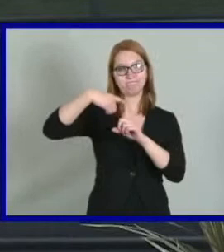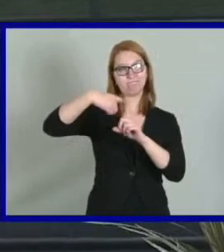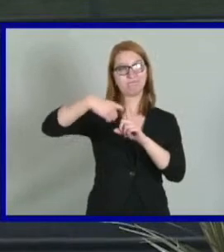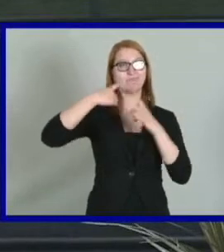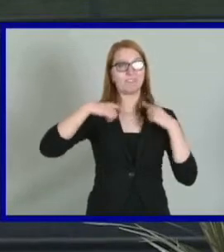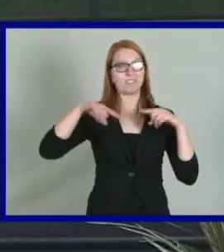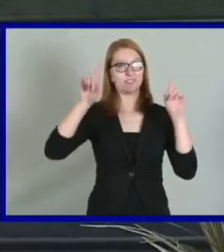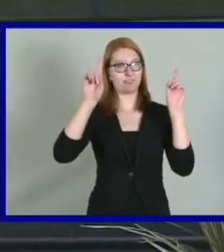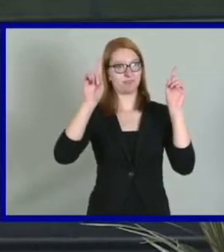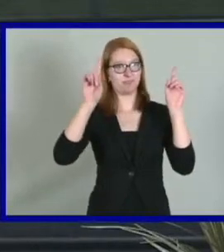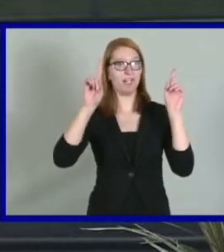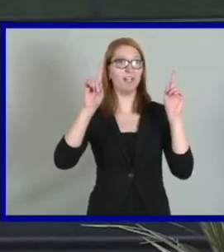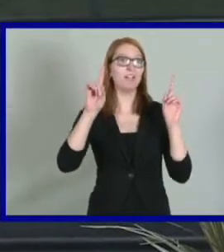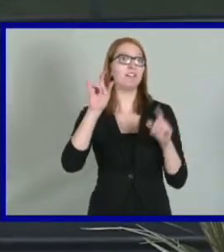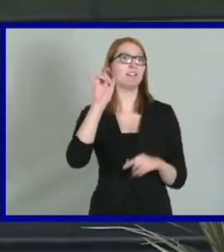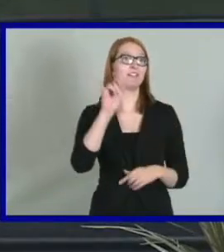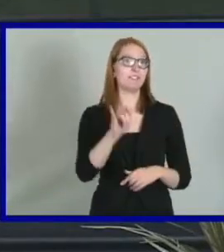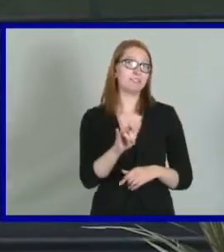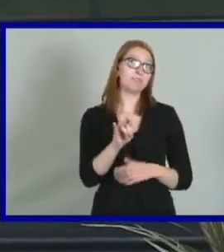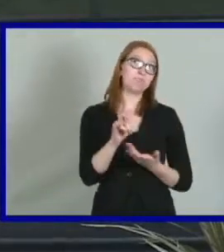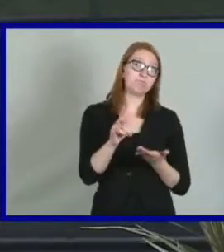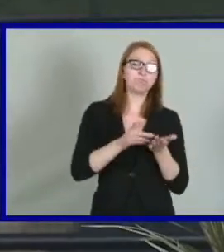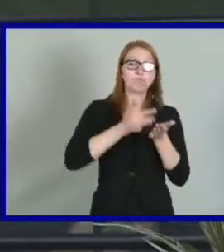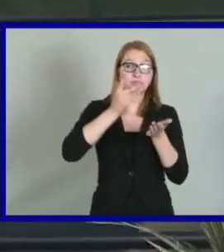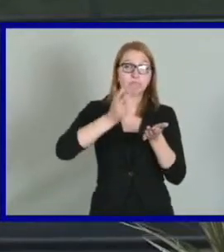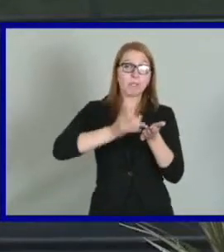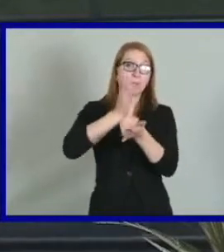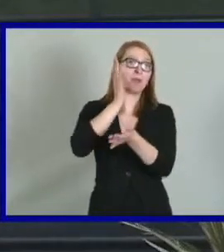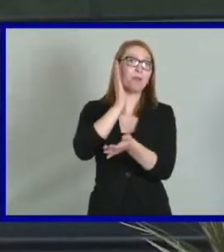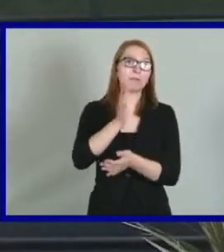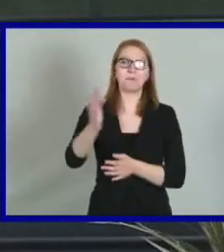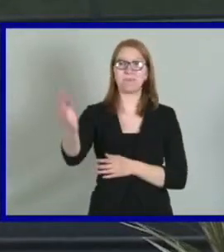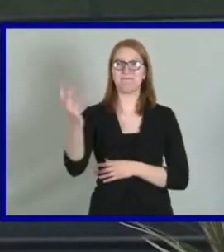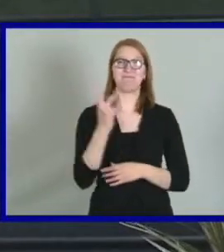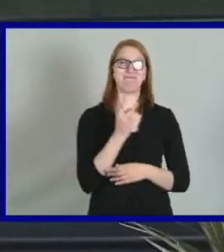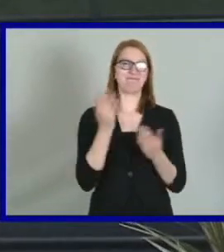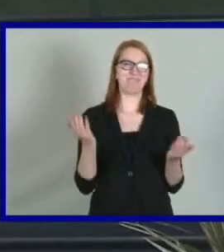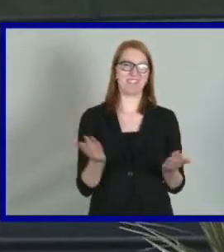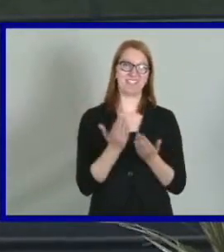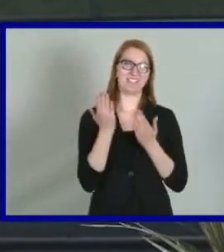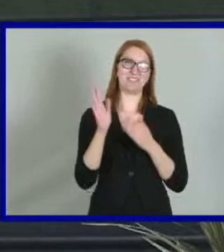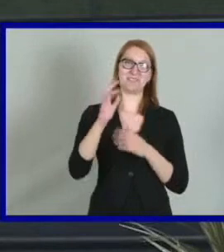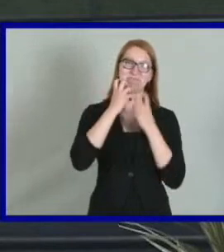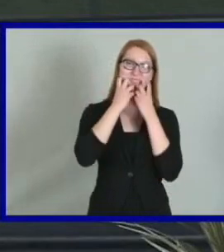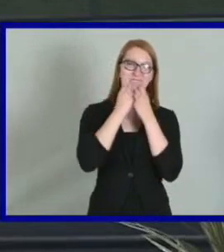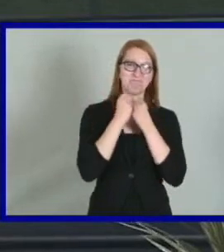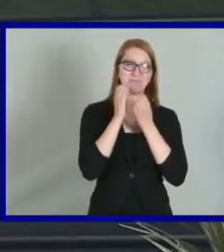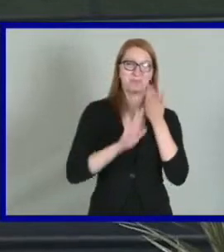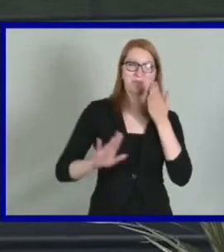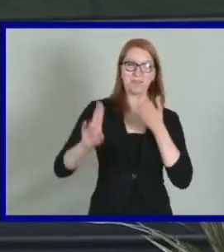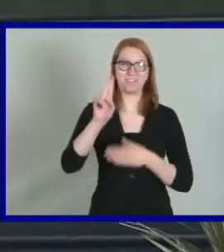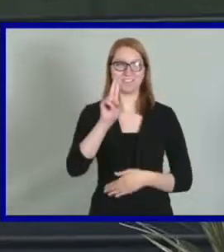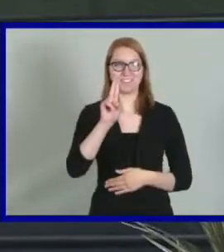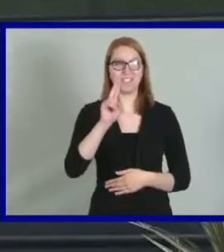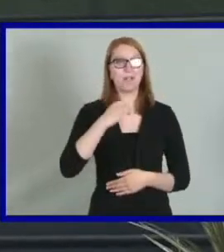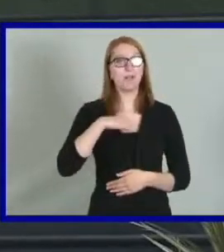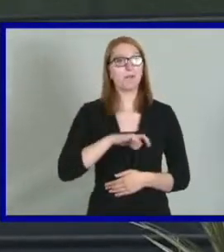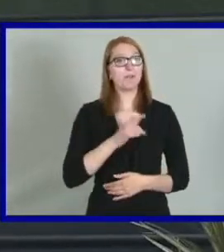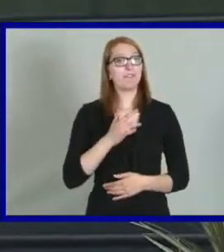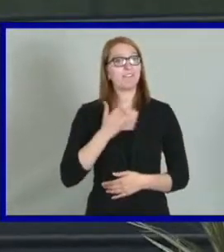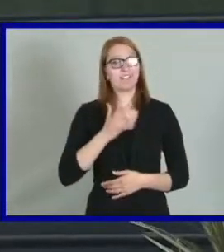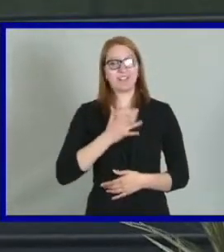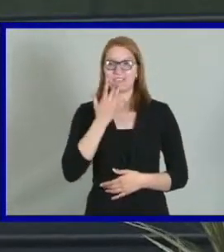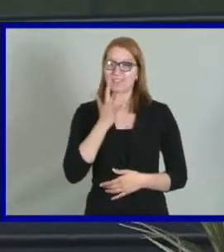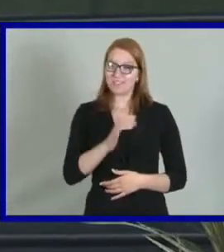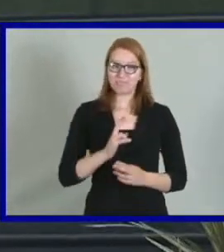that it will, from time to time, lead you back here to your alma mater. We are honored to